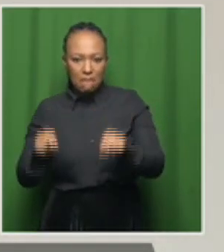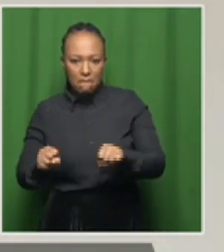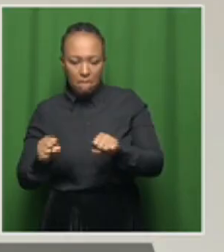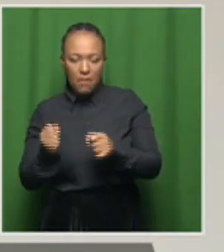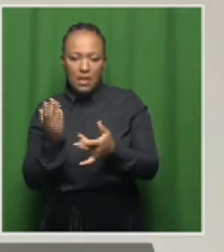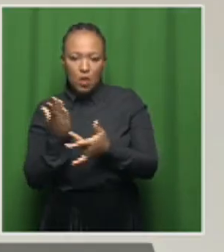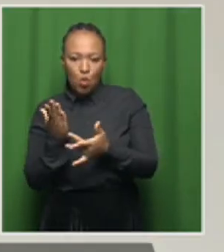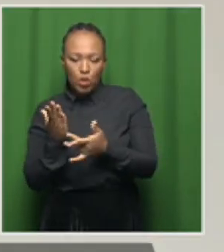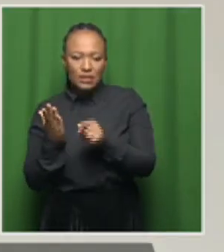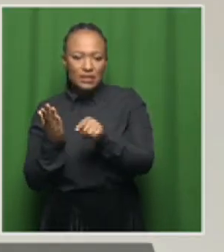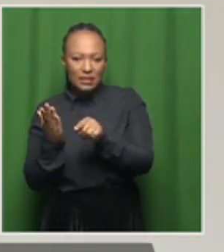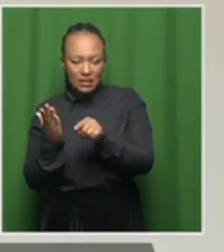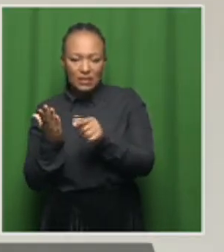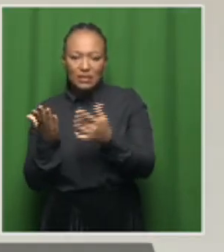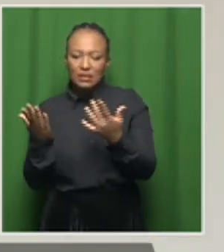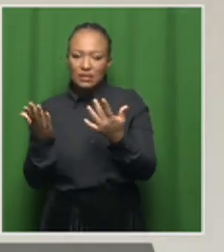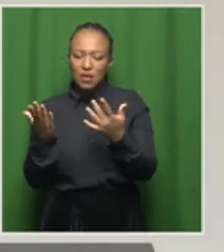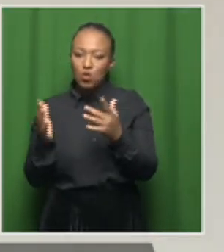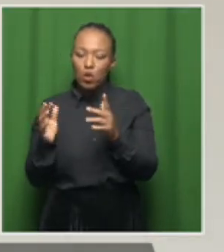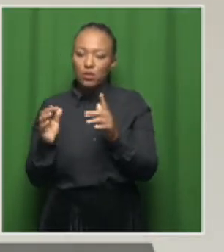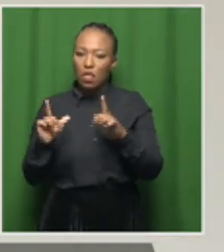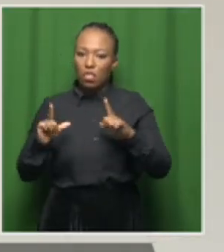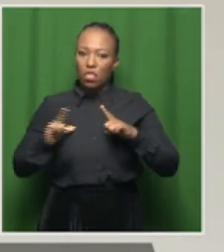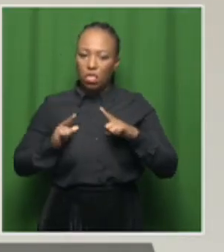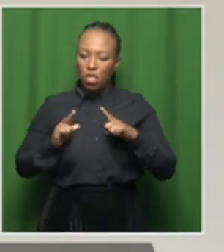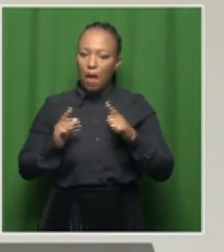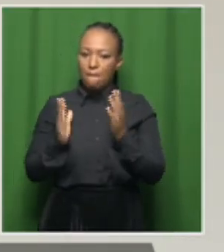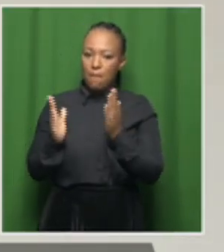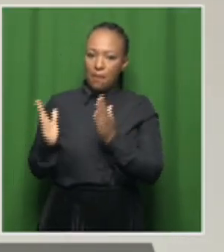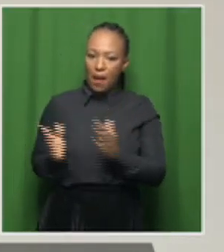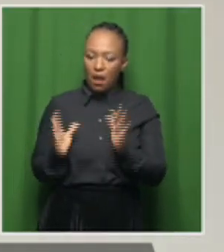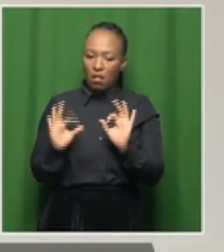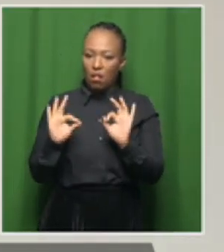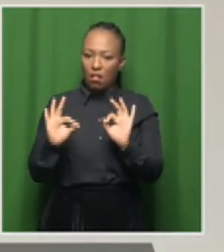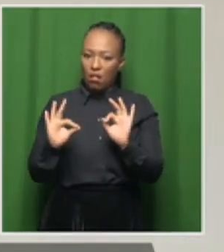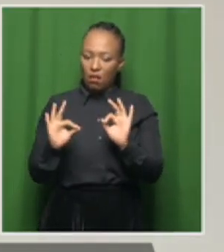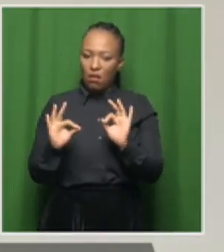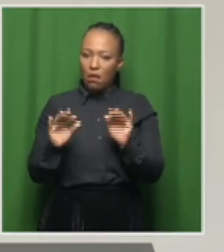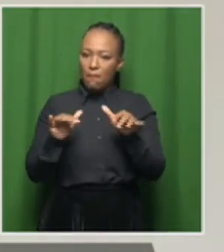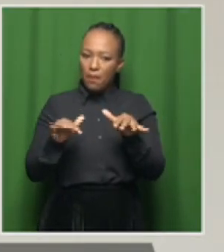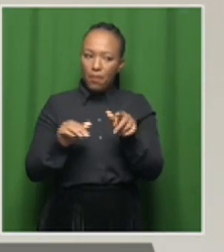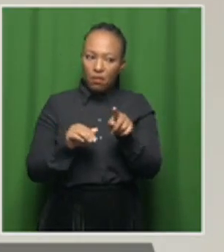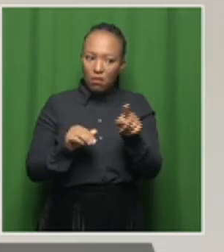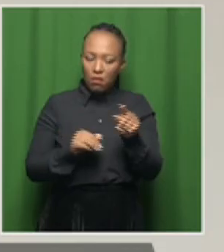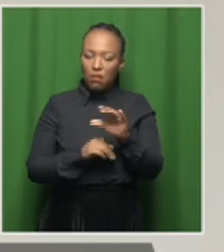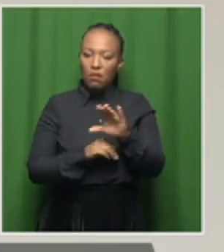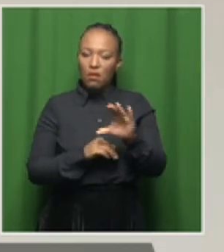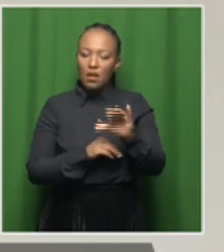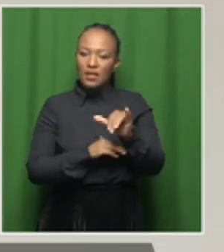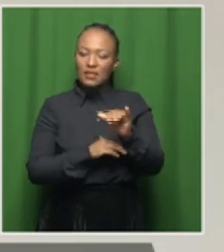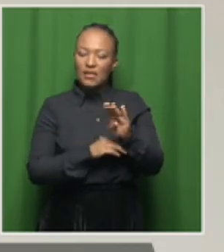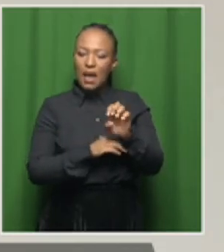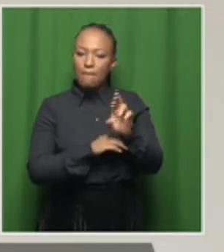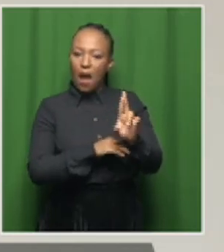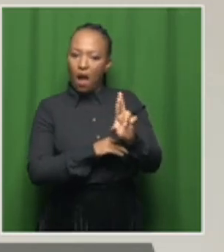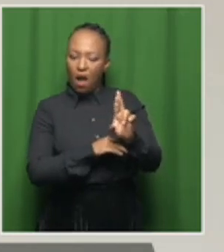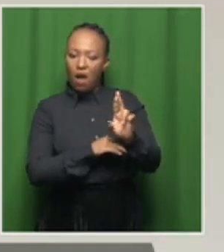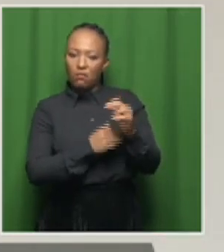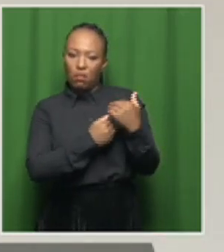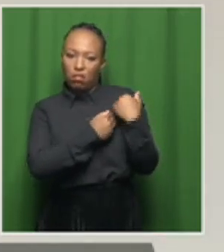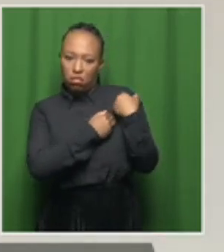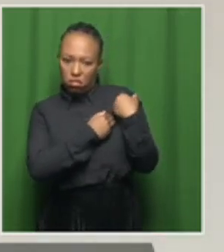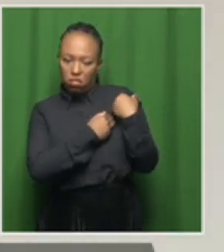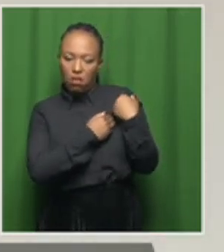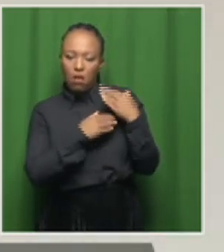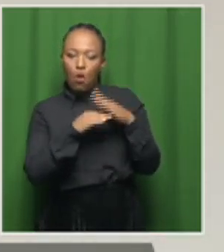aren't necessarily prepared and built the right way, we have people like those cybersecurity individuals that will